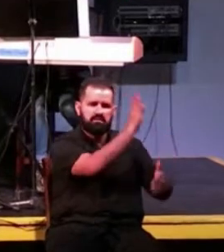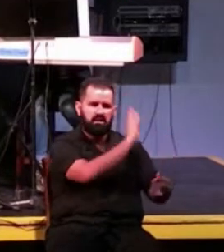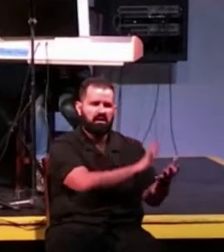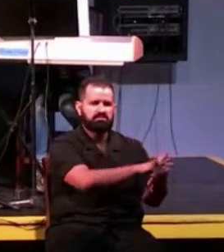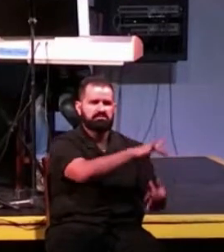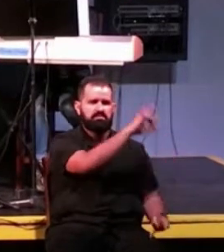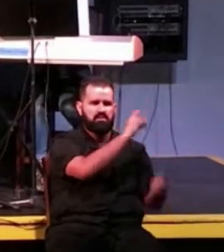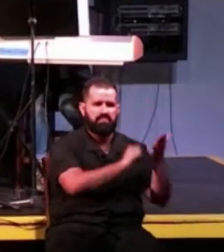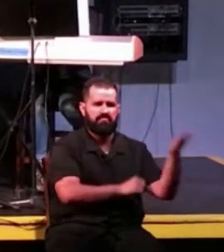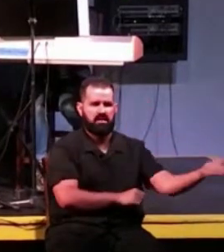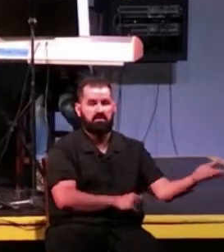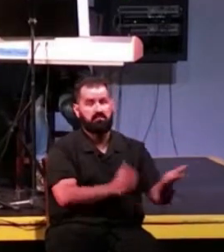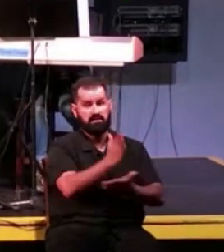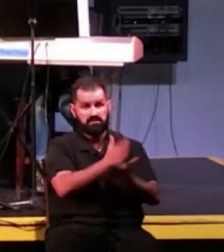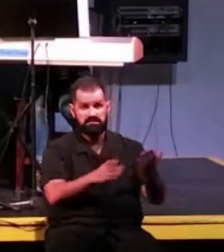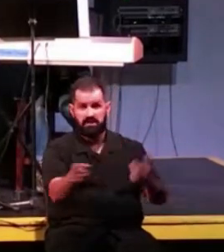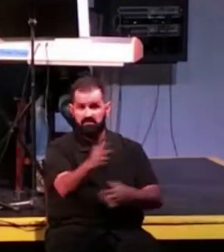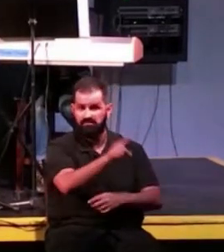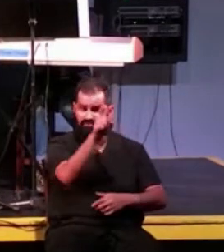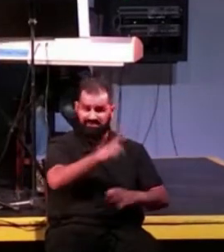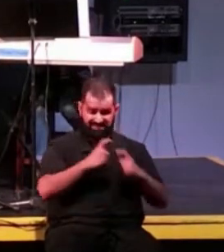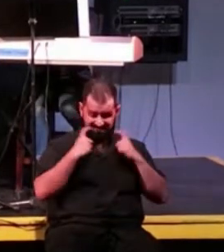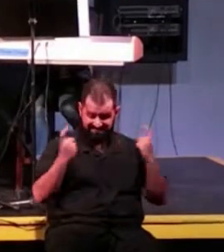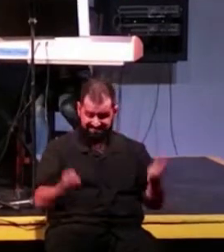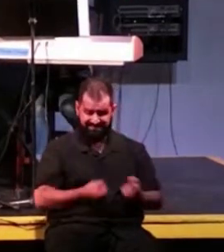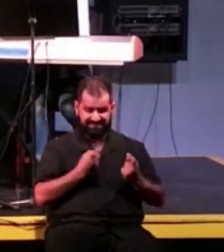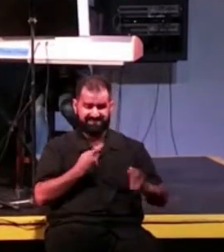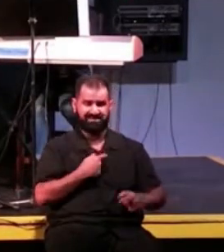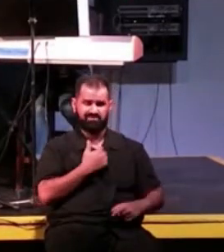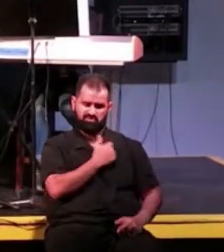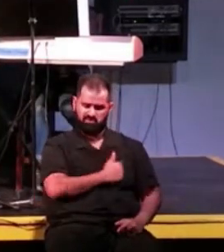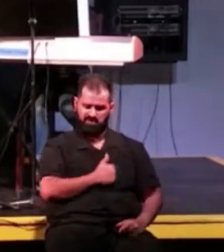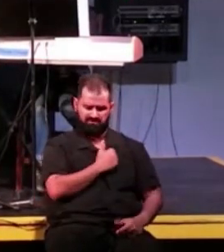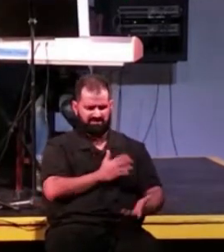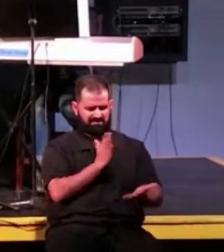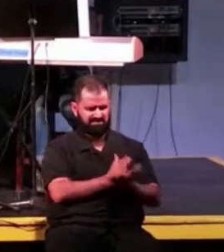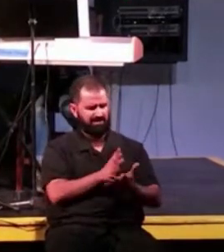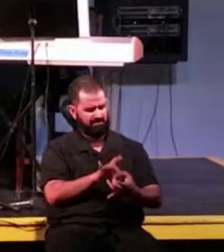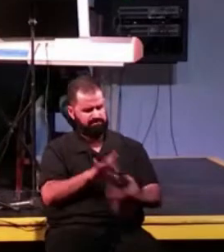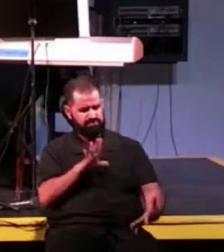Some of you, you need to repent of your sins and go back to the place of praise.